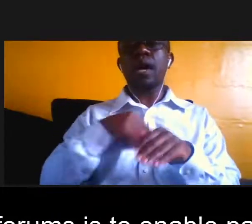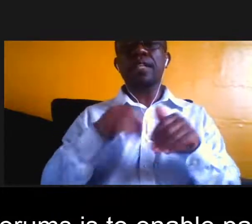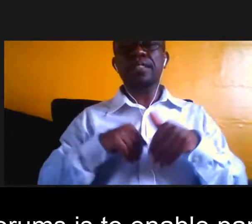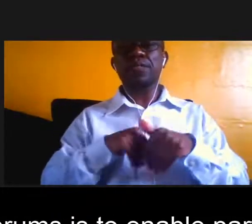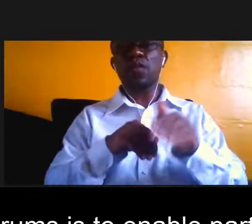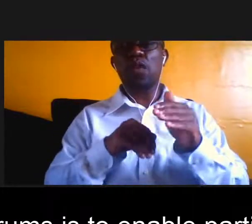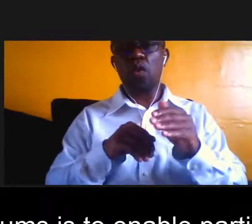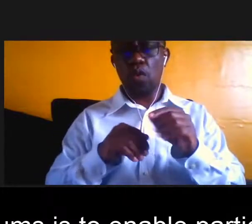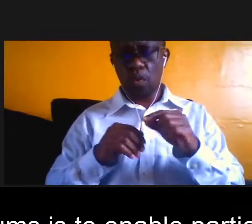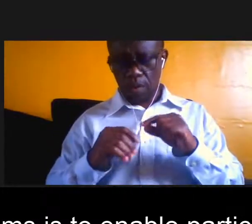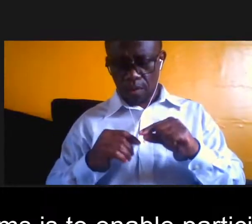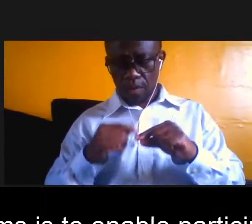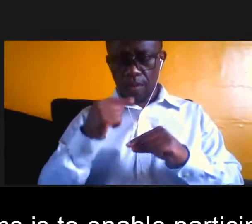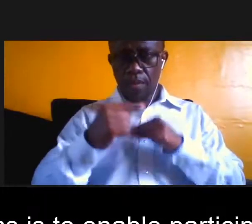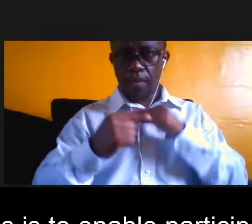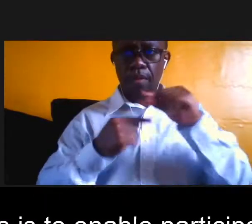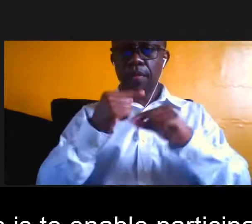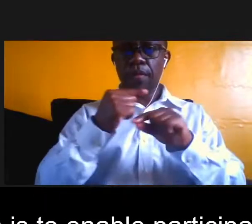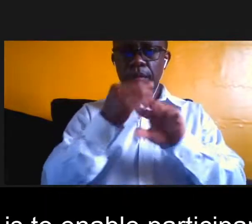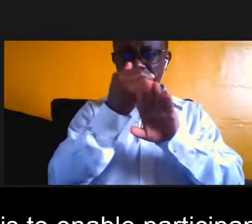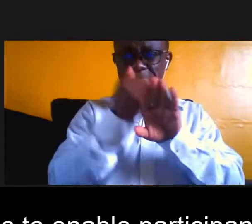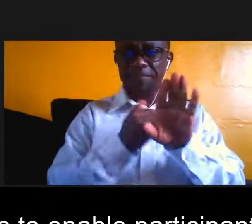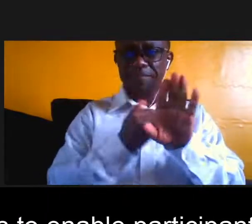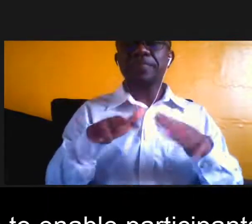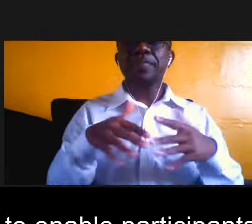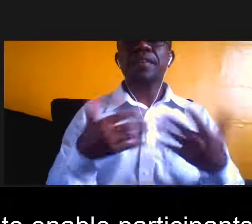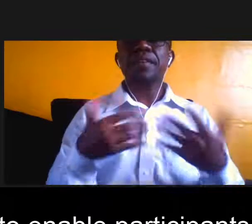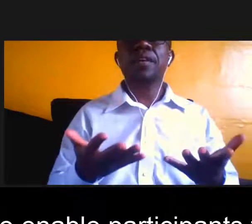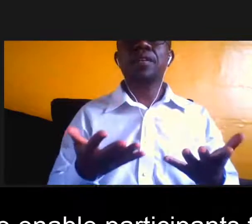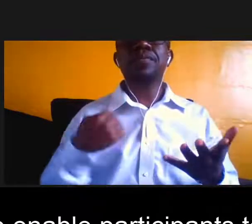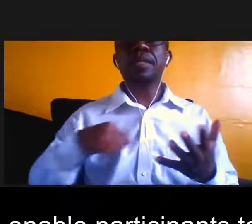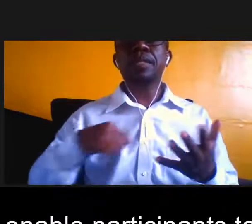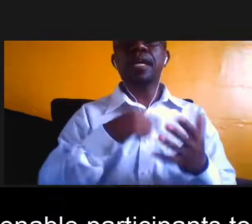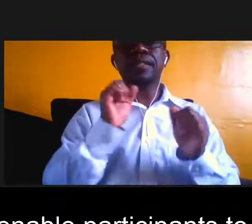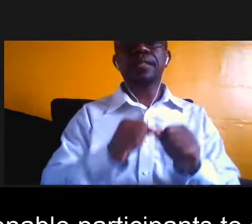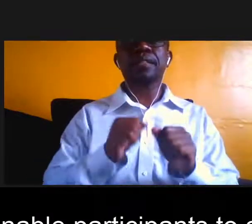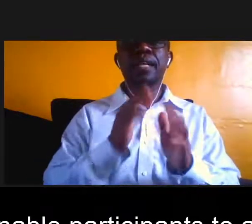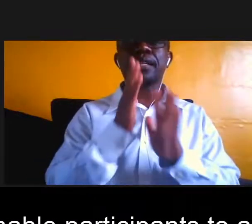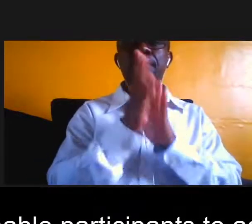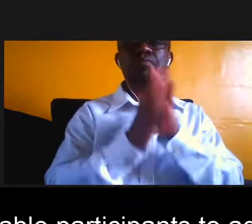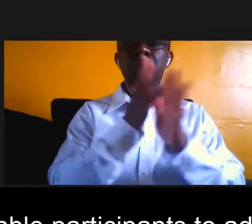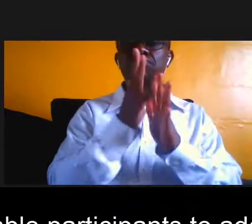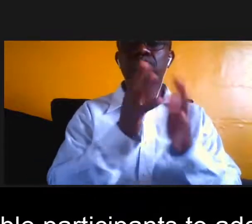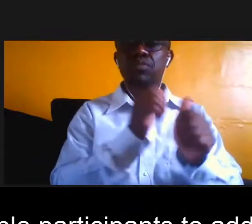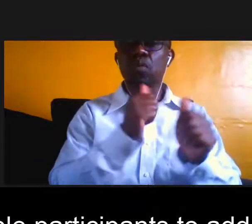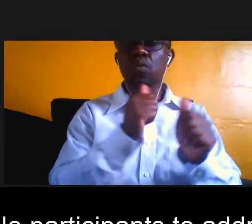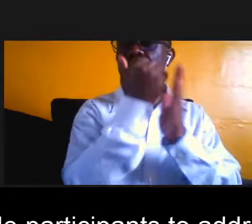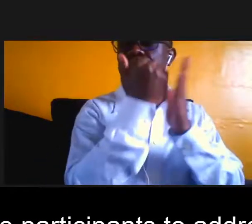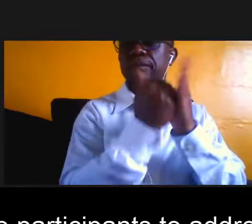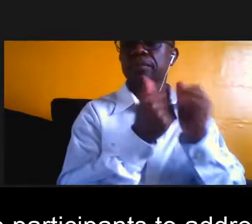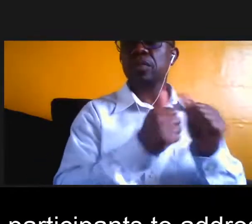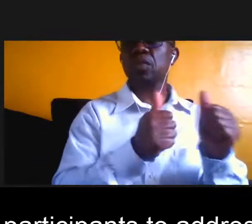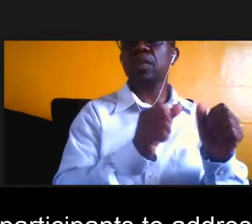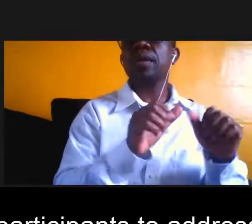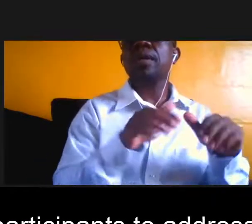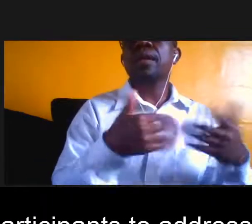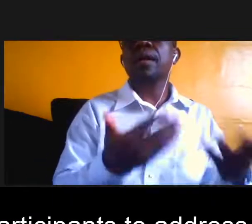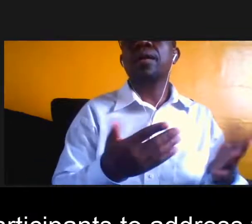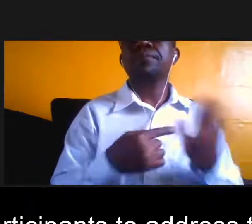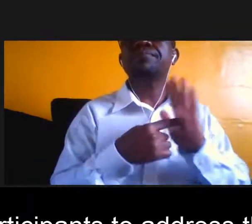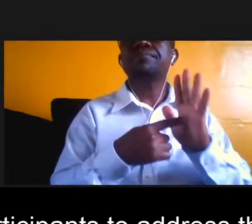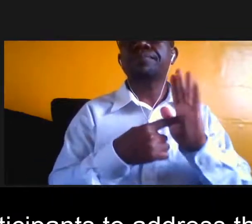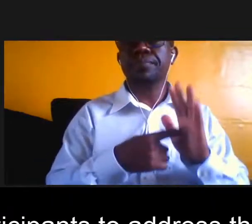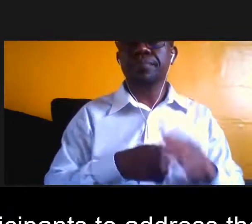know all that our conversations are in advocacy, but how do we make statements? Let me give an example. If South Sudan is going through a lot and the